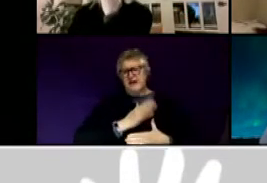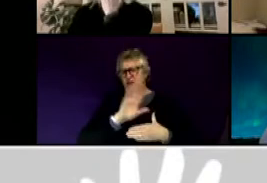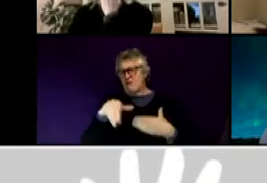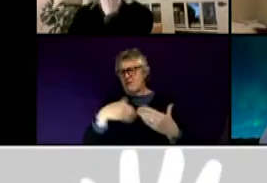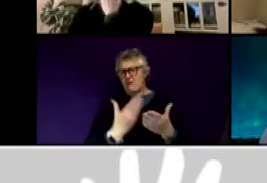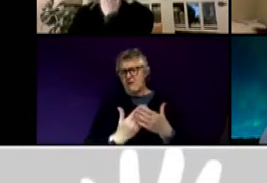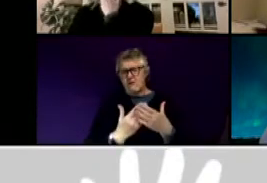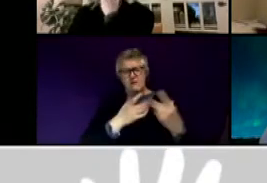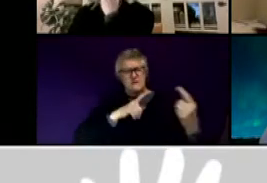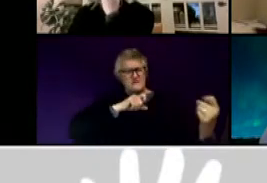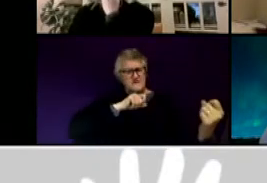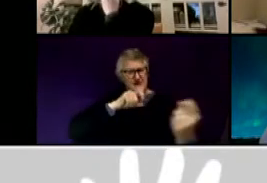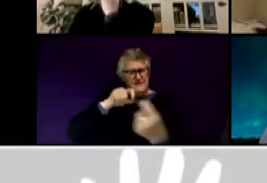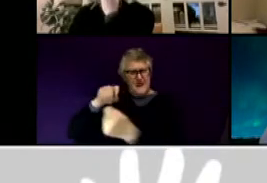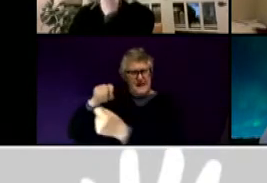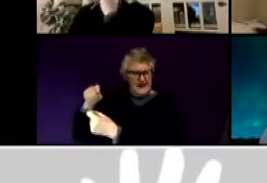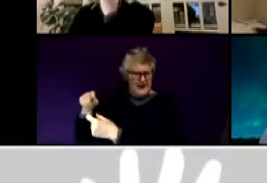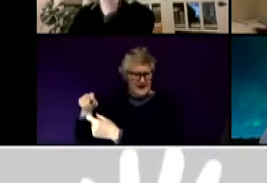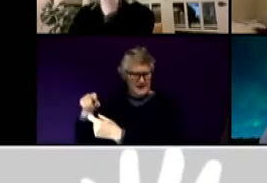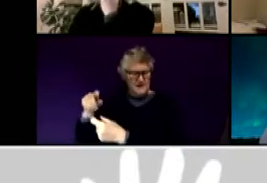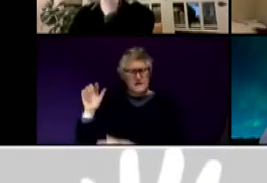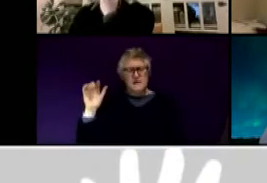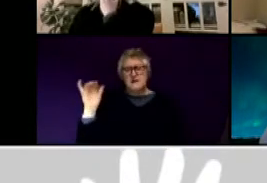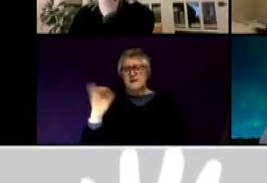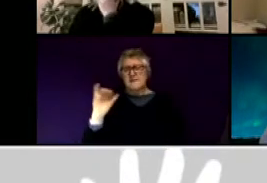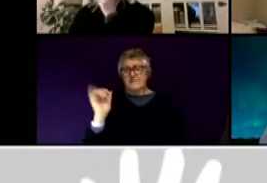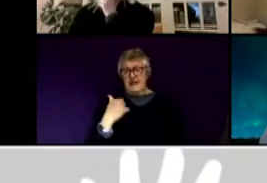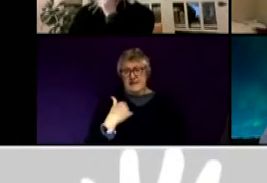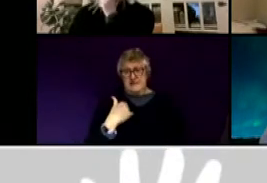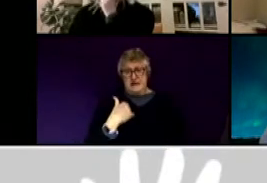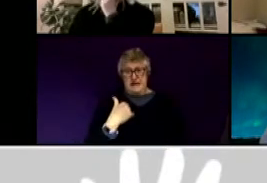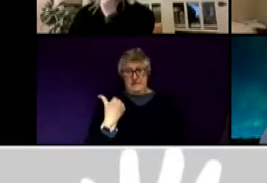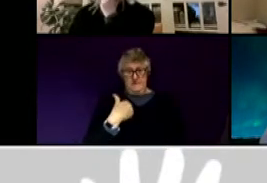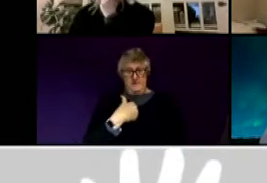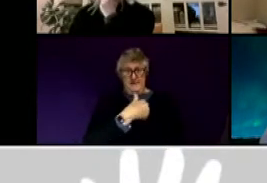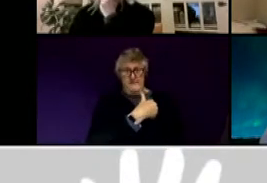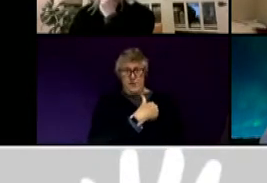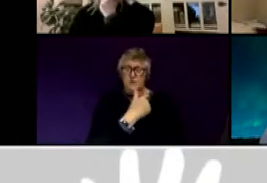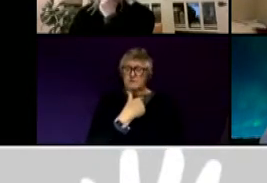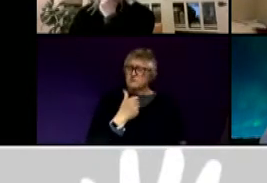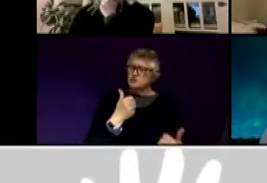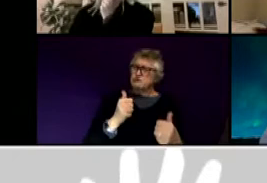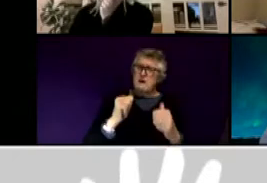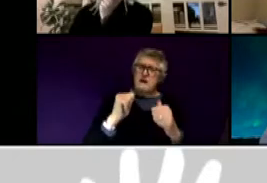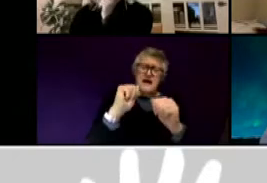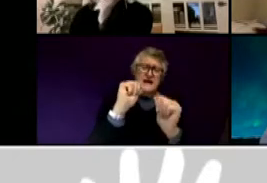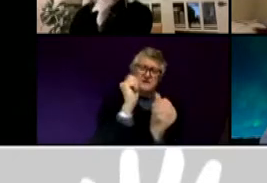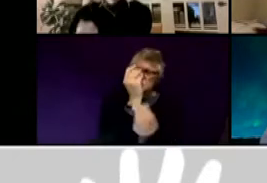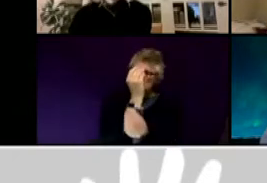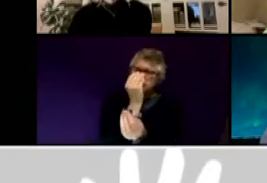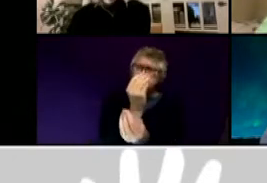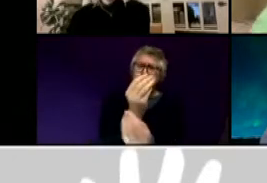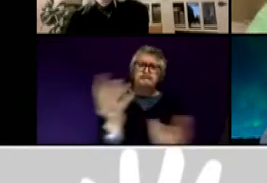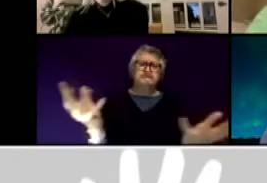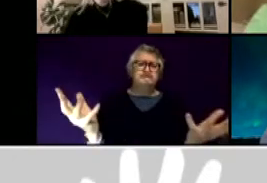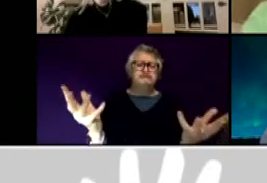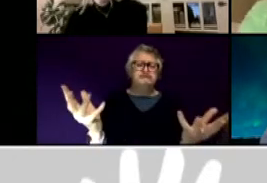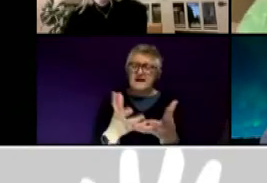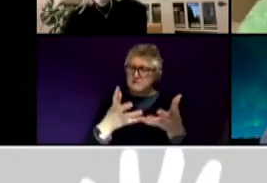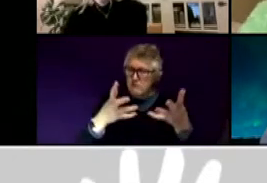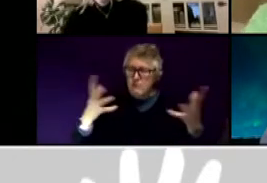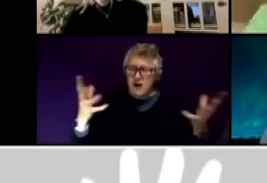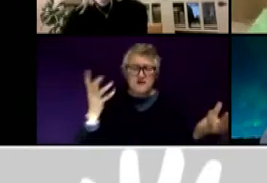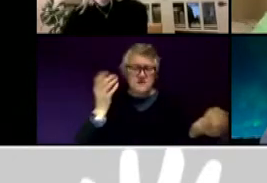As a member, am trying to share as much information as I have with the community and with